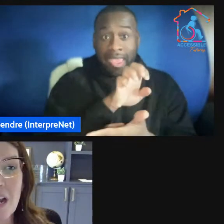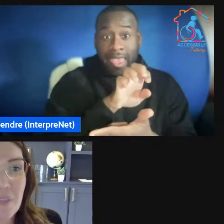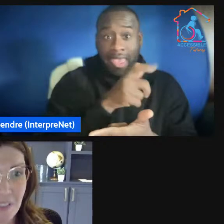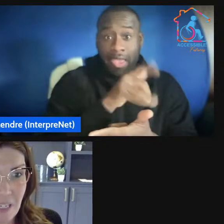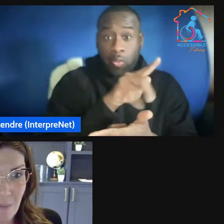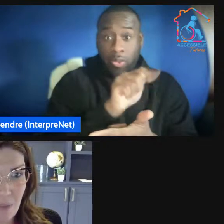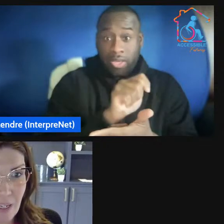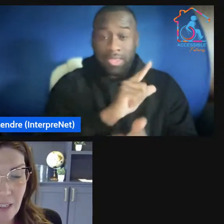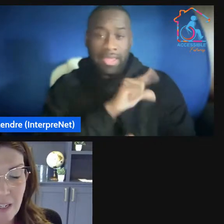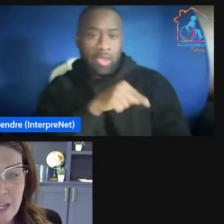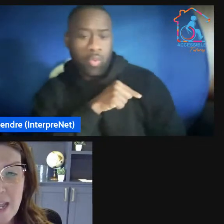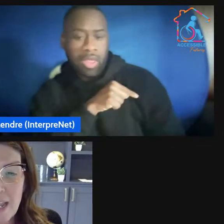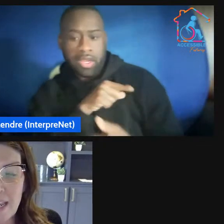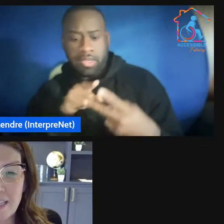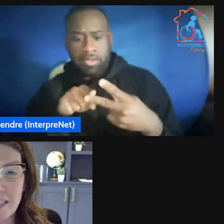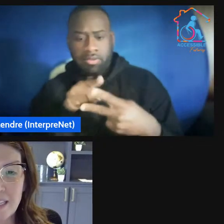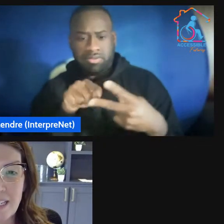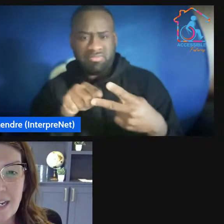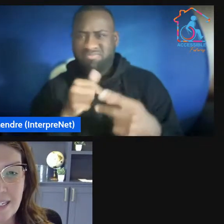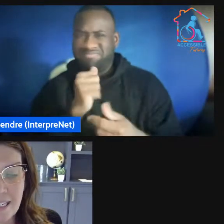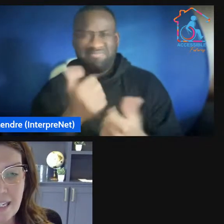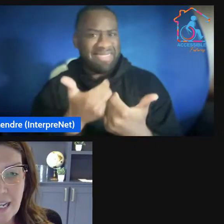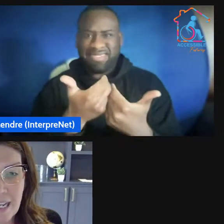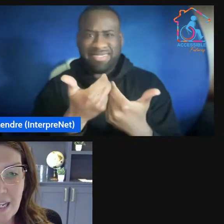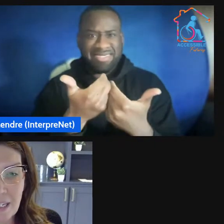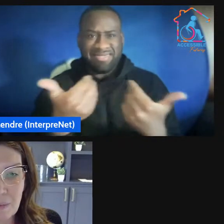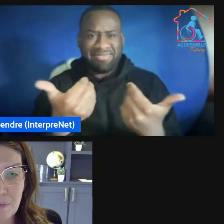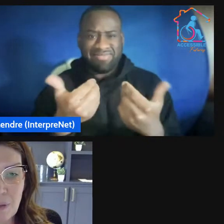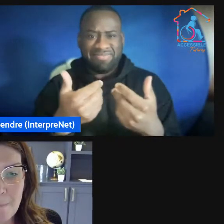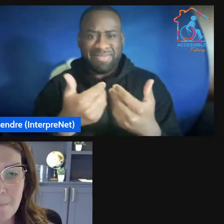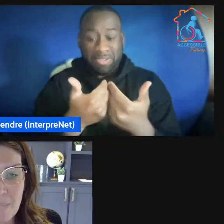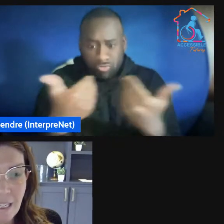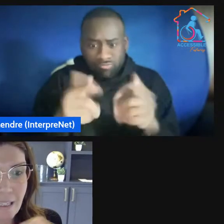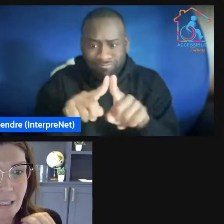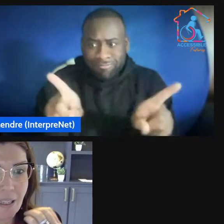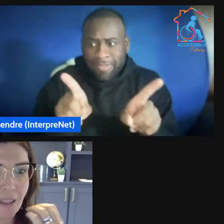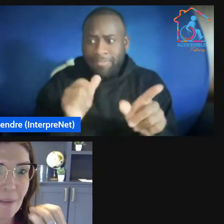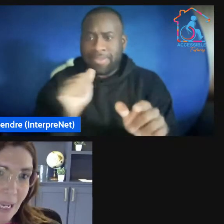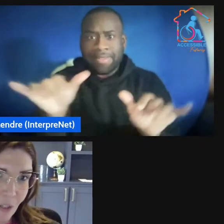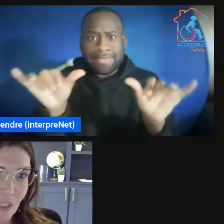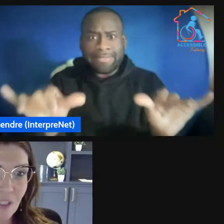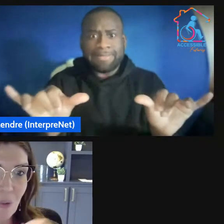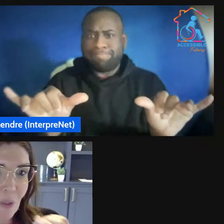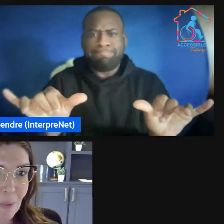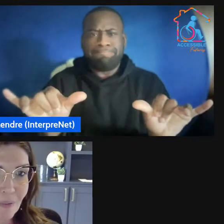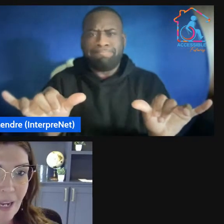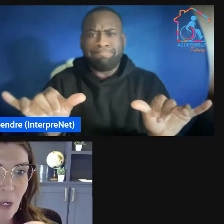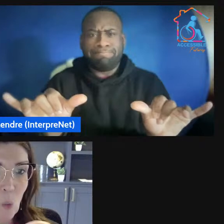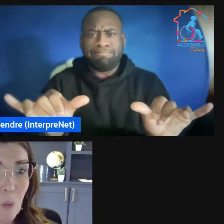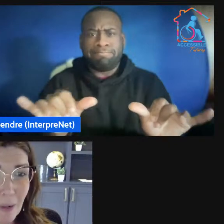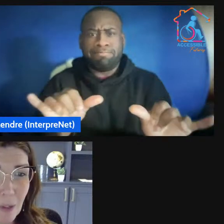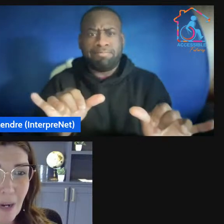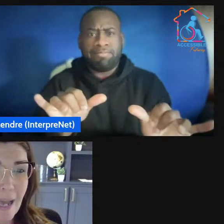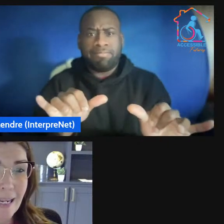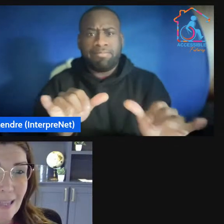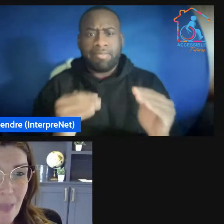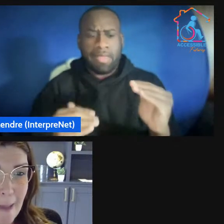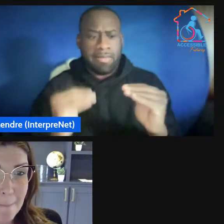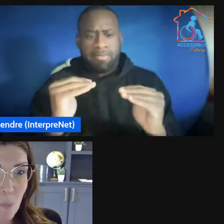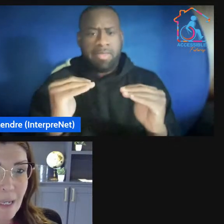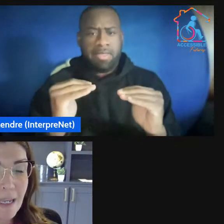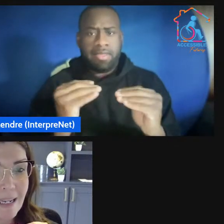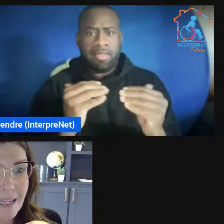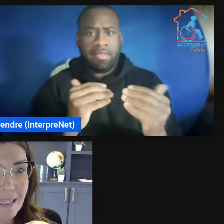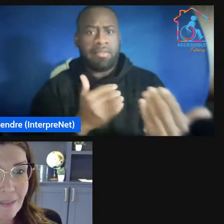they're not the same thing. And the idea of meeting the patient or the provider where they're at in